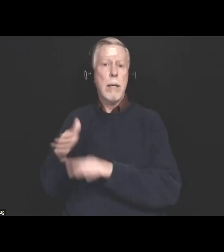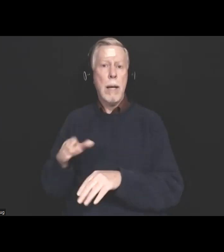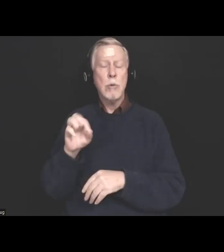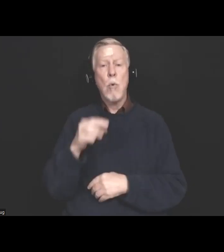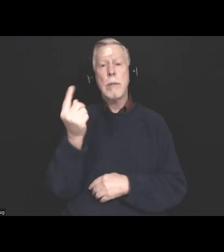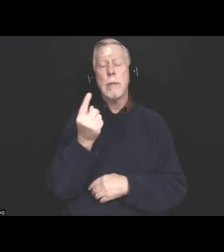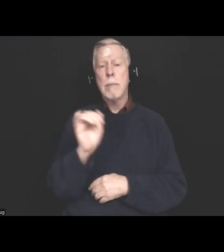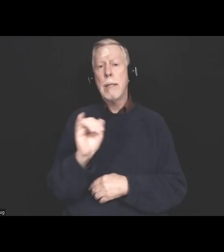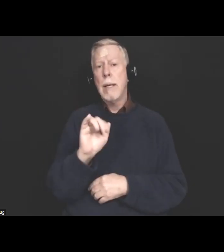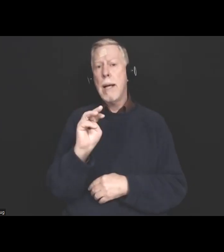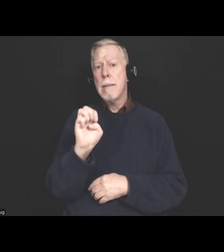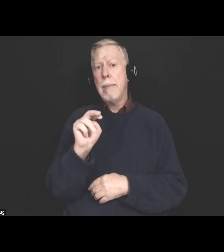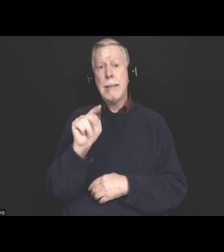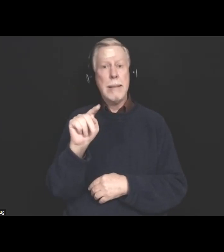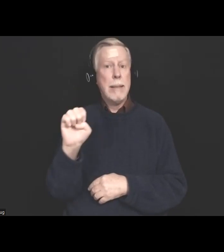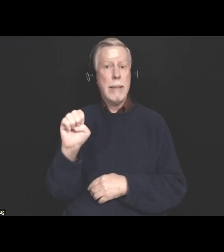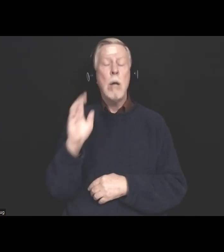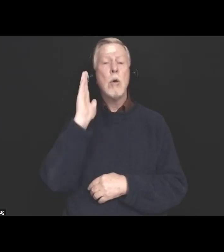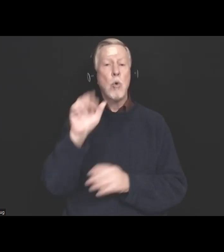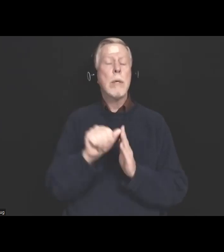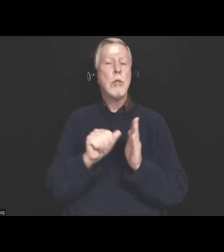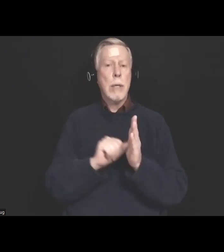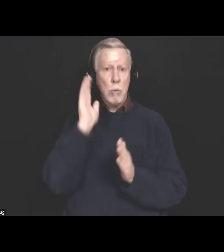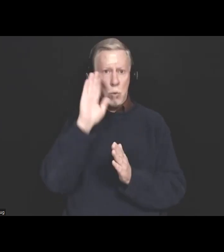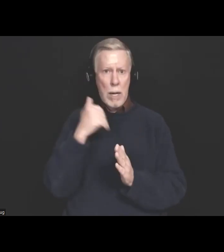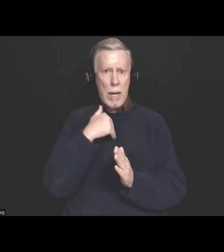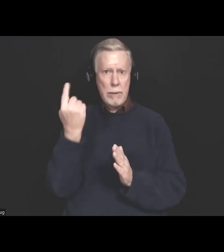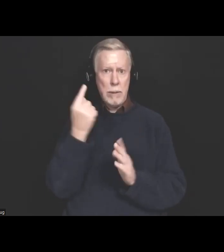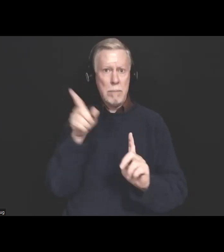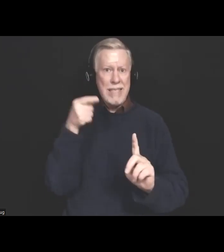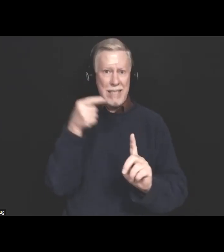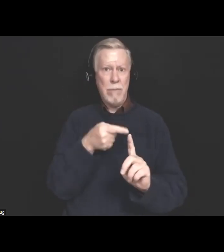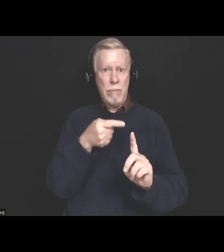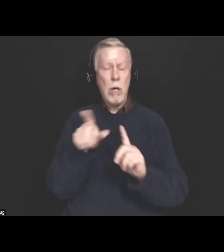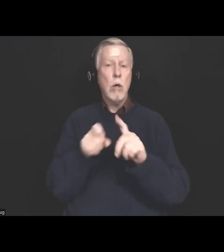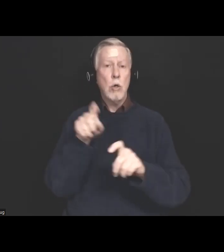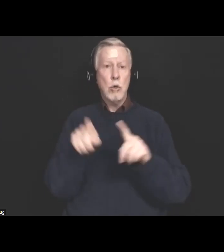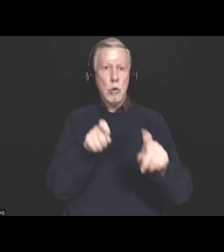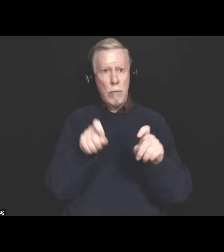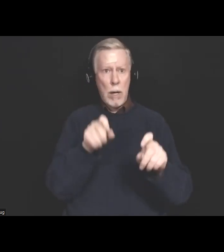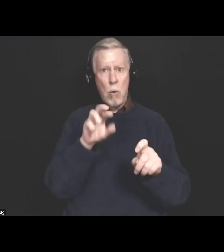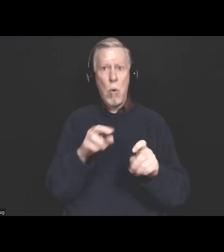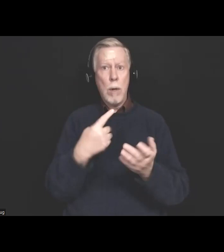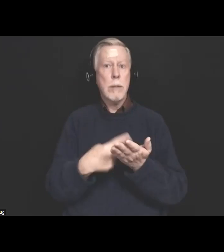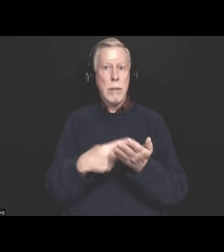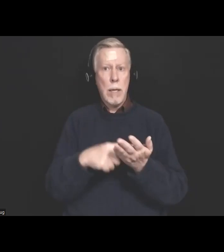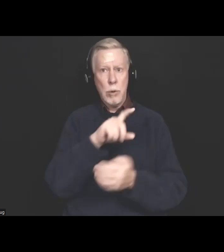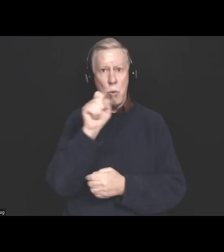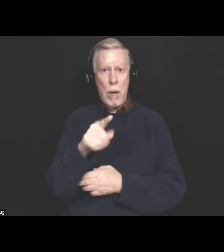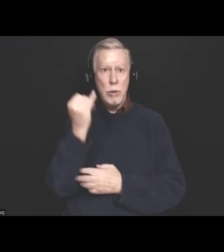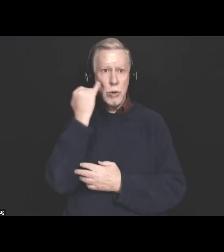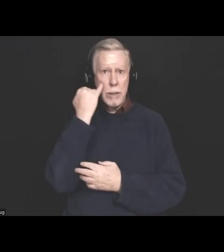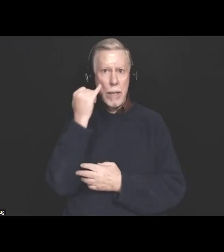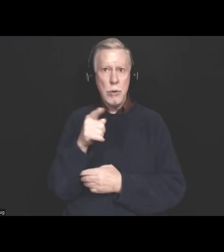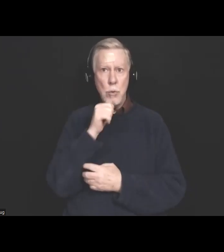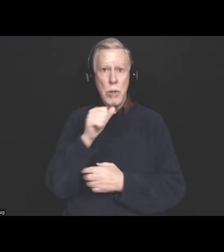Menti, your agenda will have the specific survey question or discussion questions in case you're not